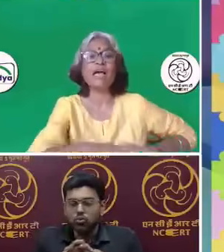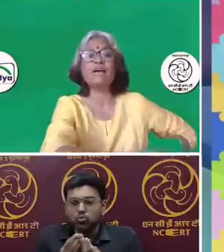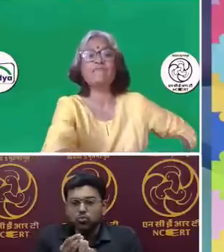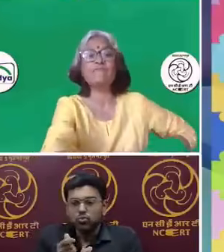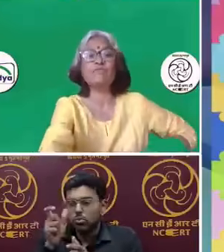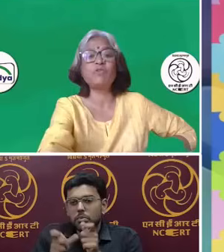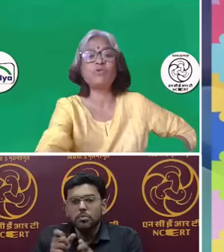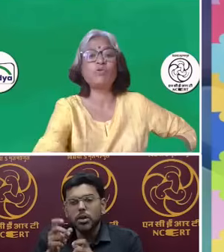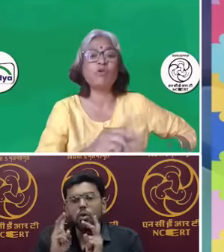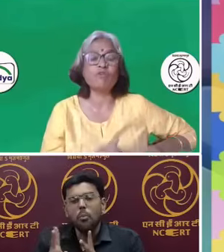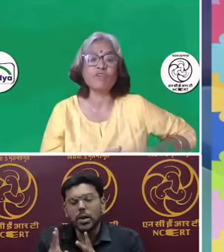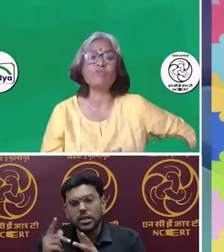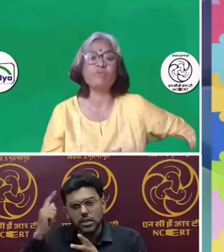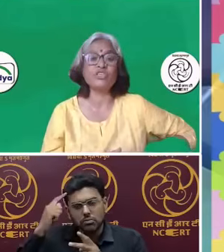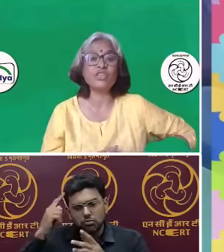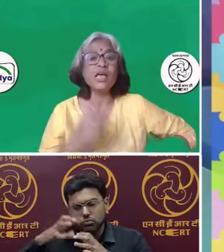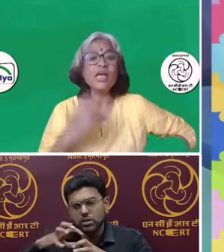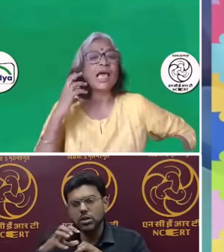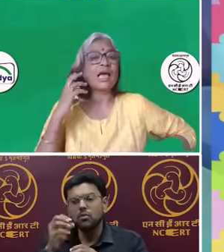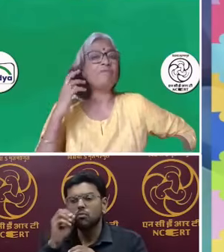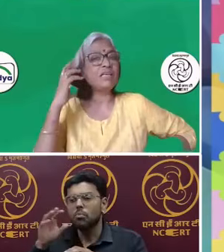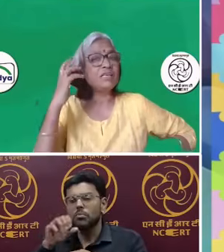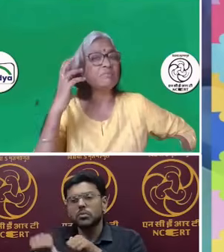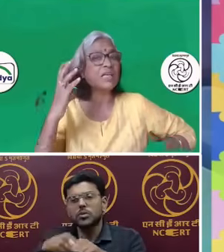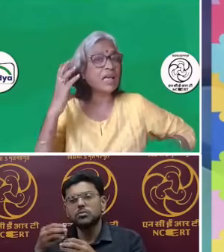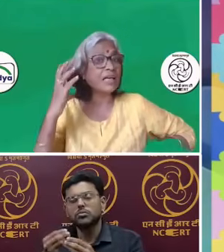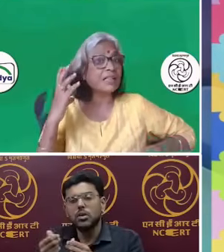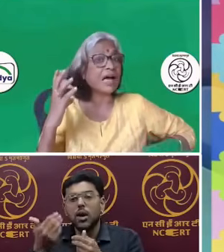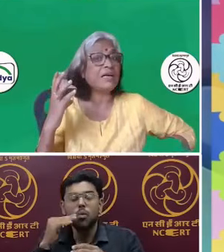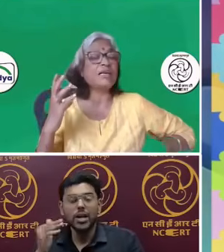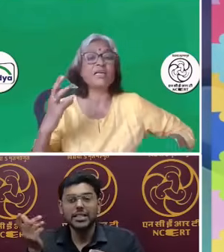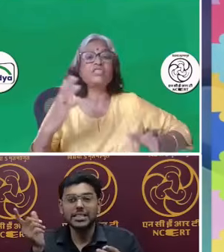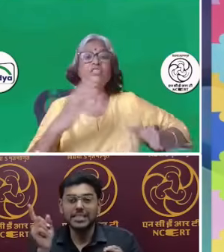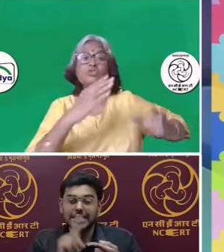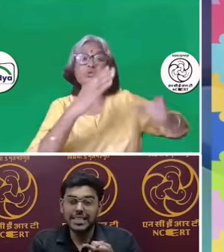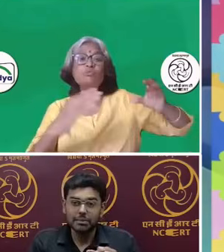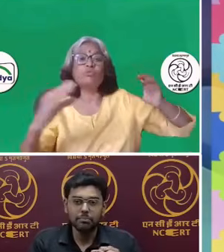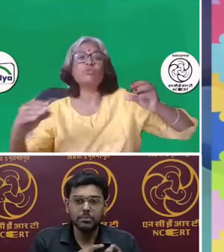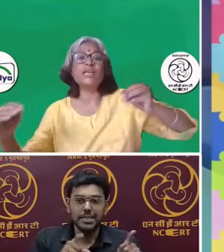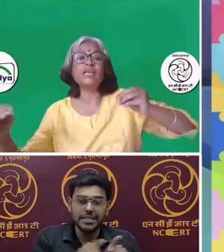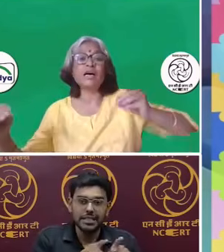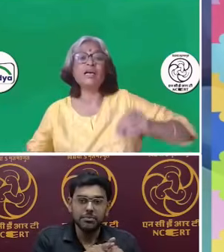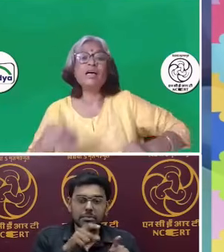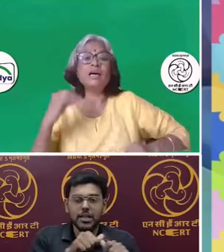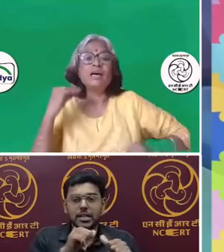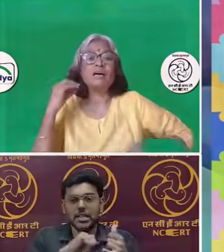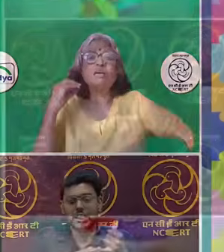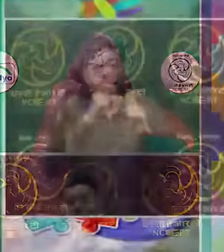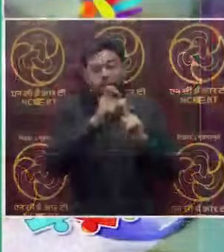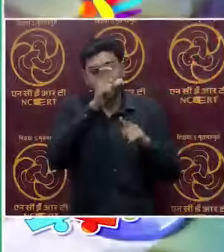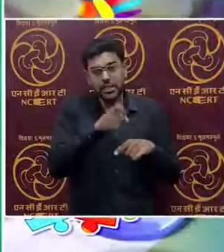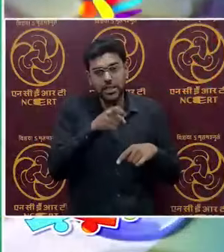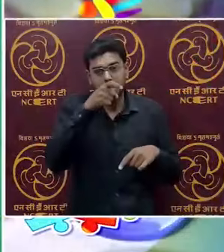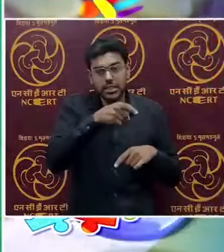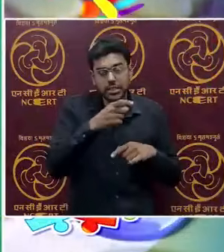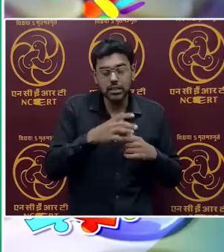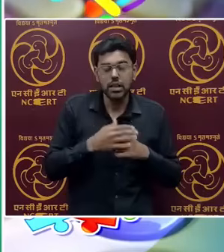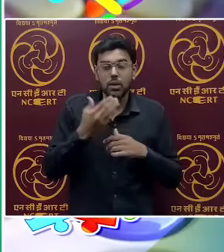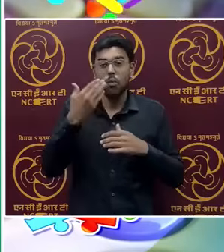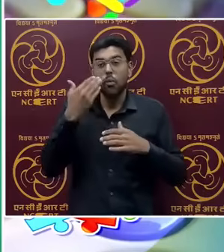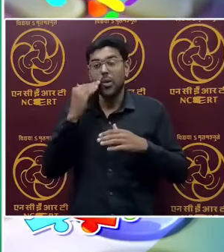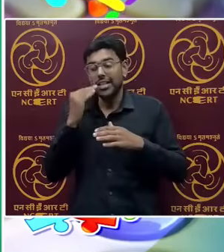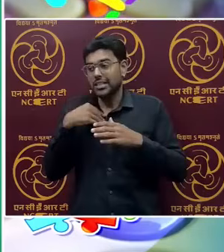people have the flow of information. And when something like that is so smoothly done, the